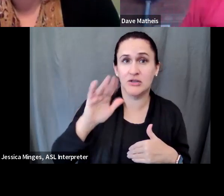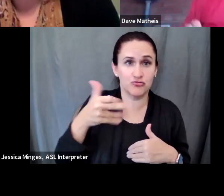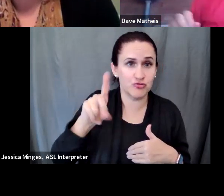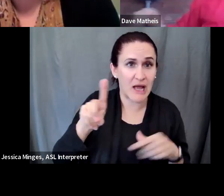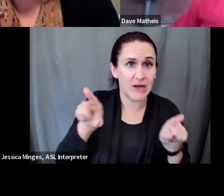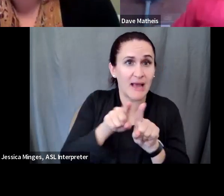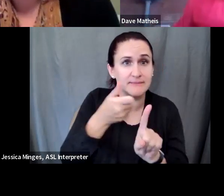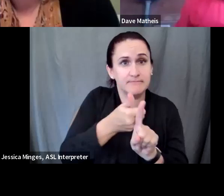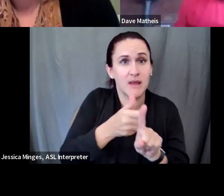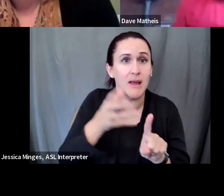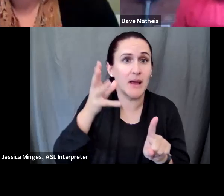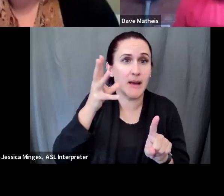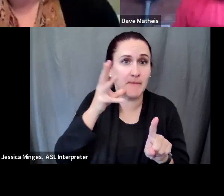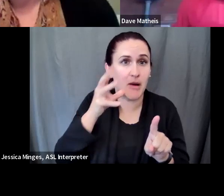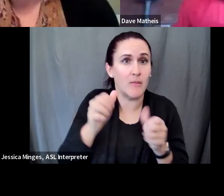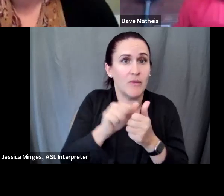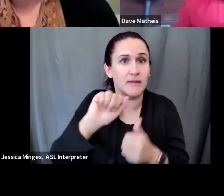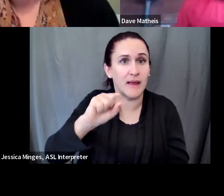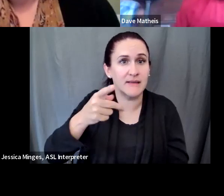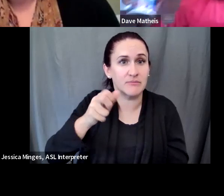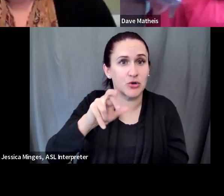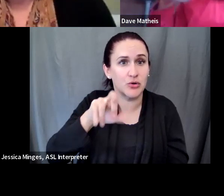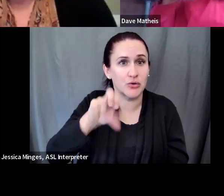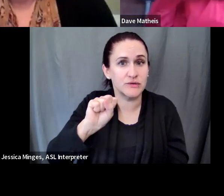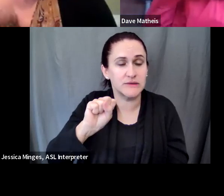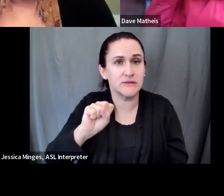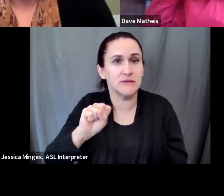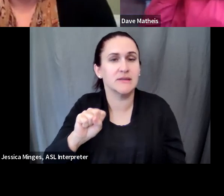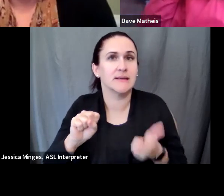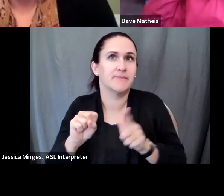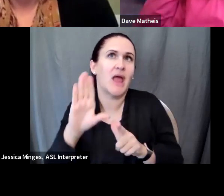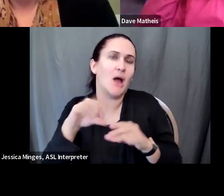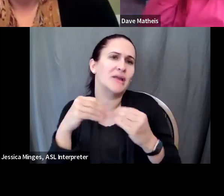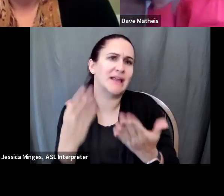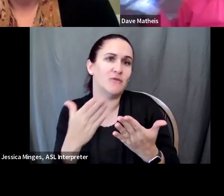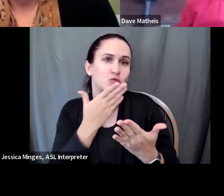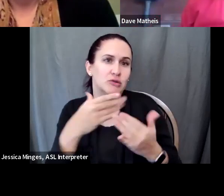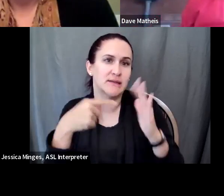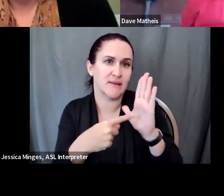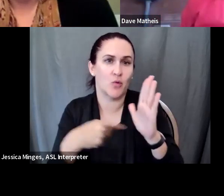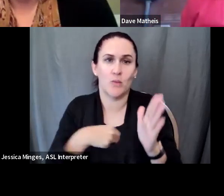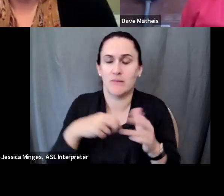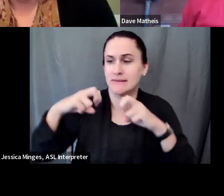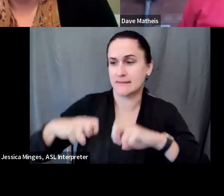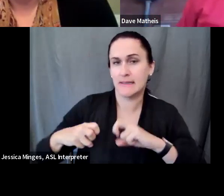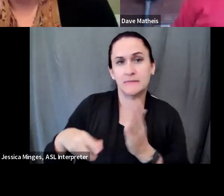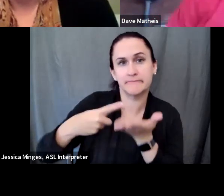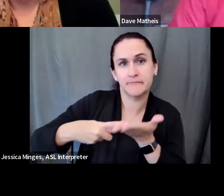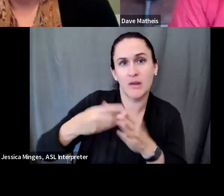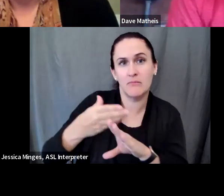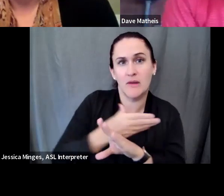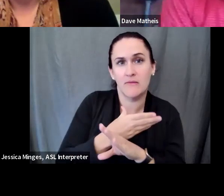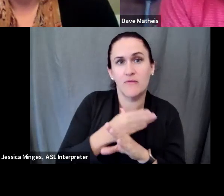parent with Asperger's? I'll give you a good example. We were sitting here talking before we got the